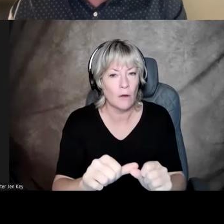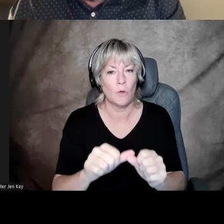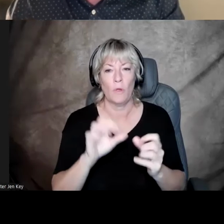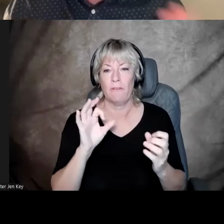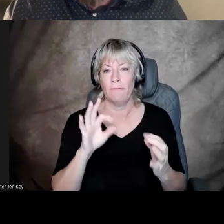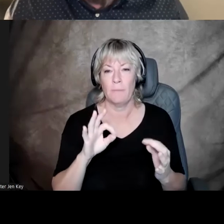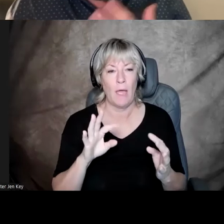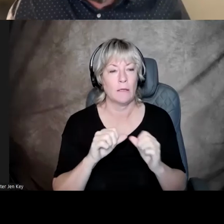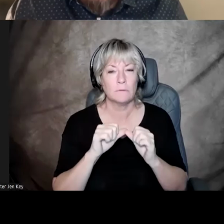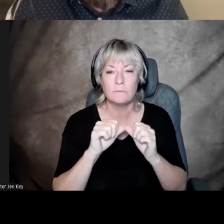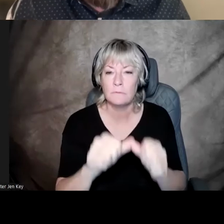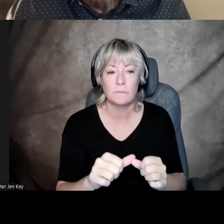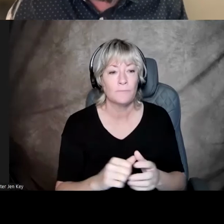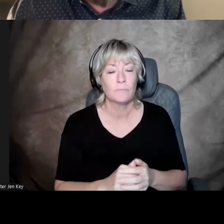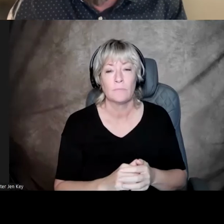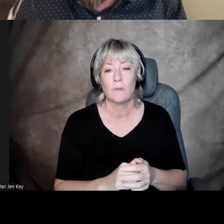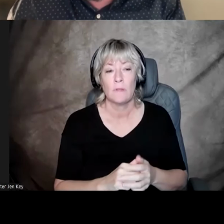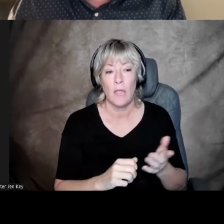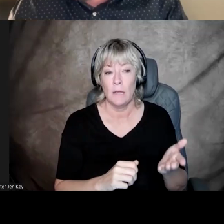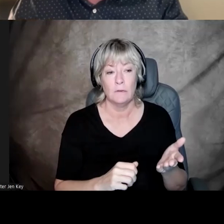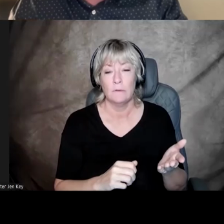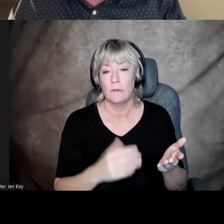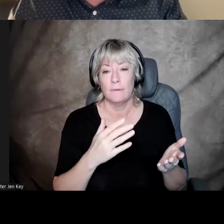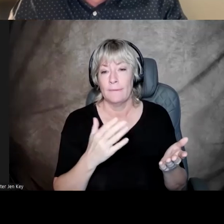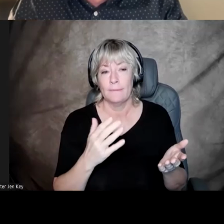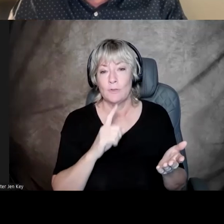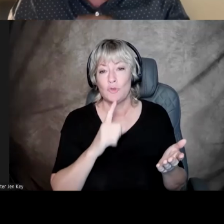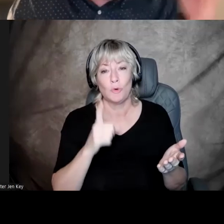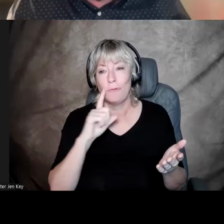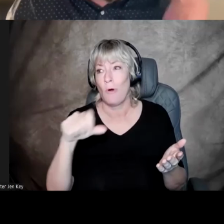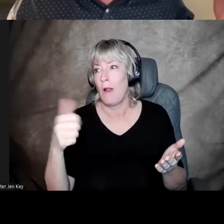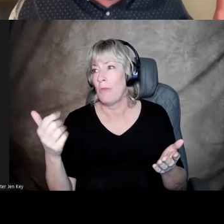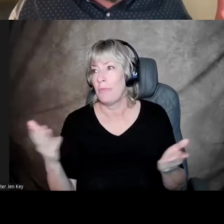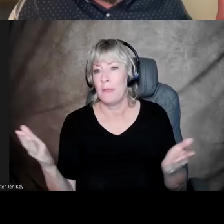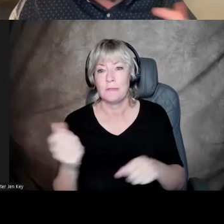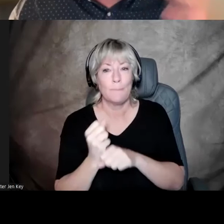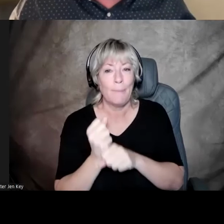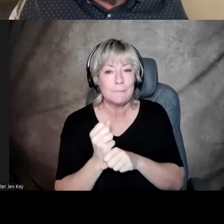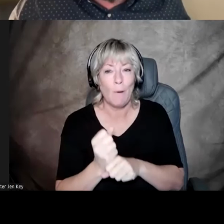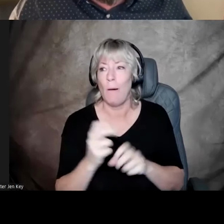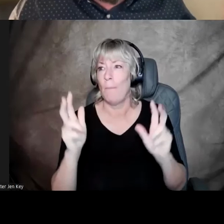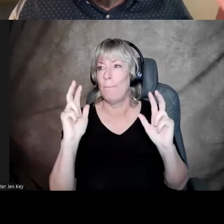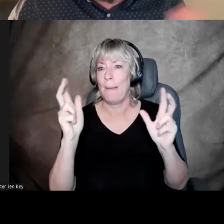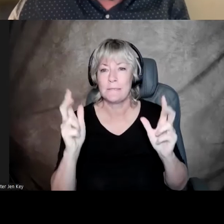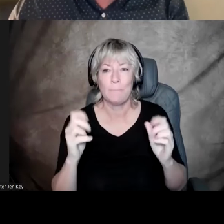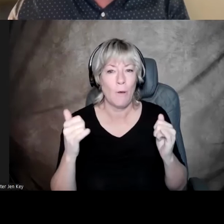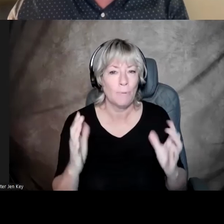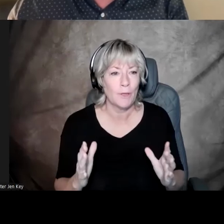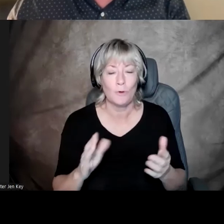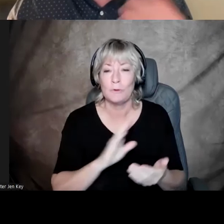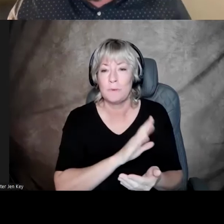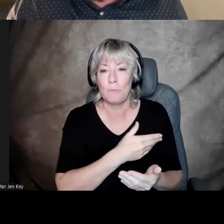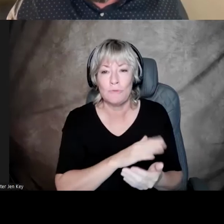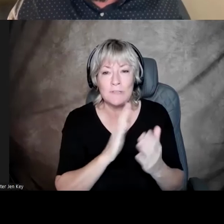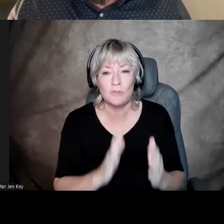And that's true of all these other areas as well, right? The best, you know, baseball or basketball players or instrument players, they don't